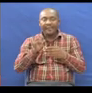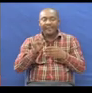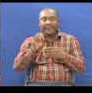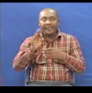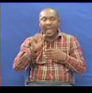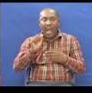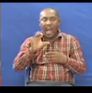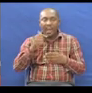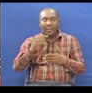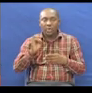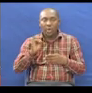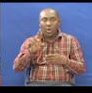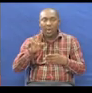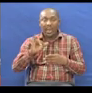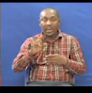The perfect square.